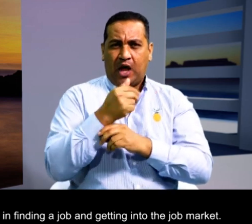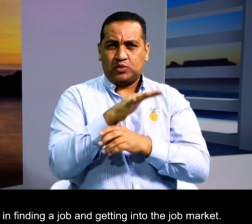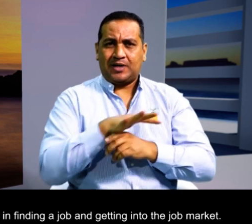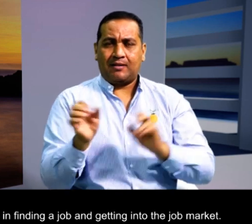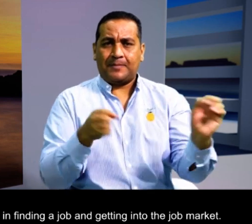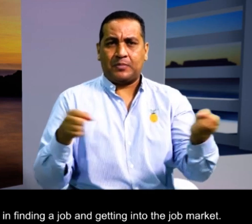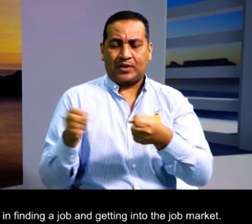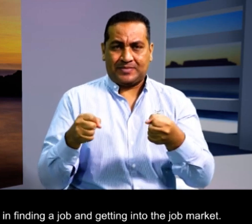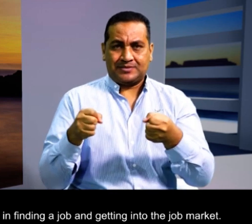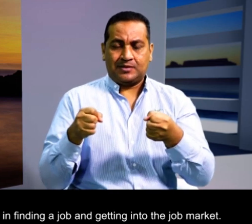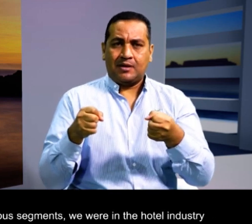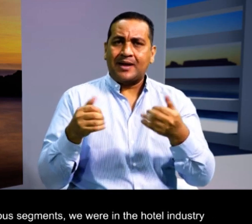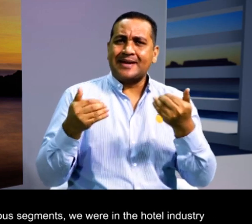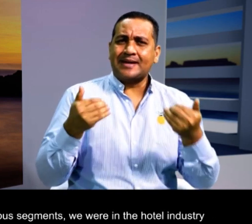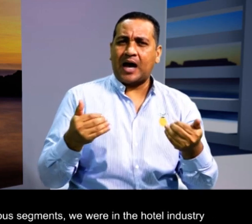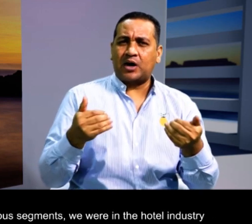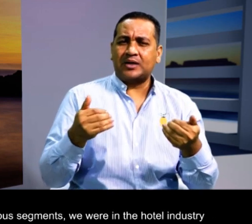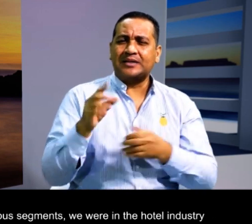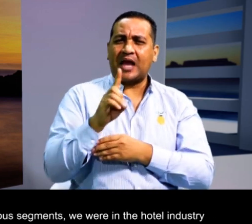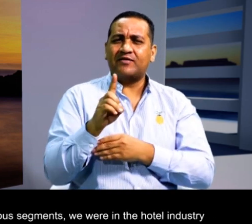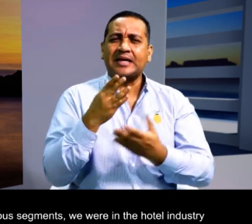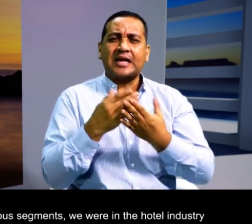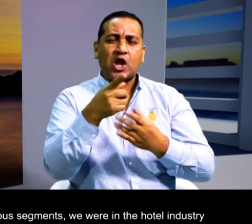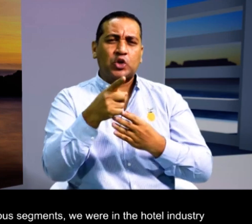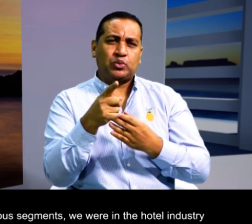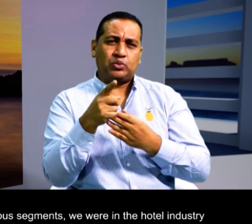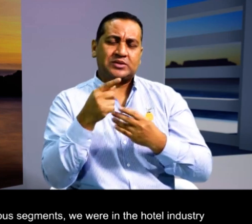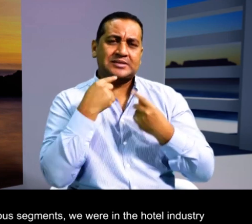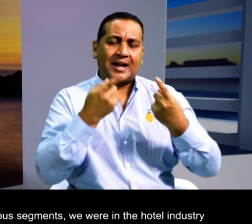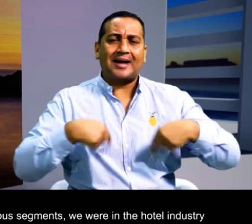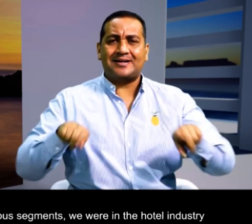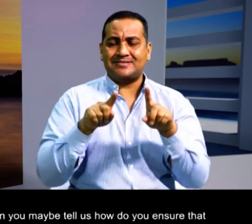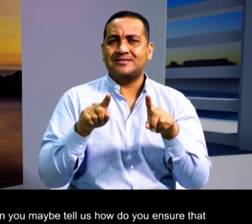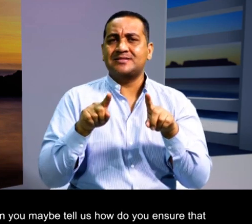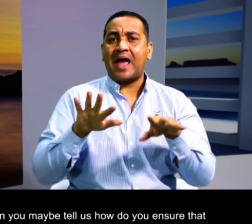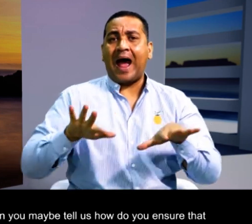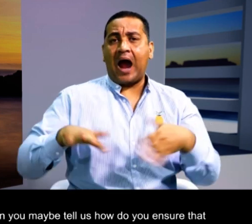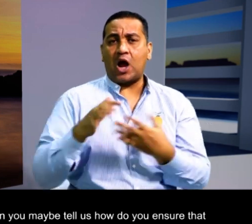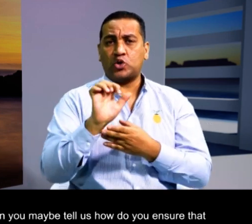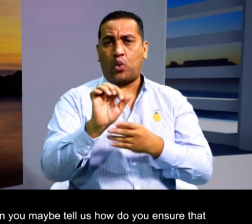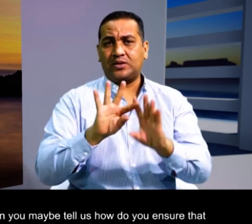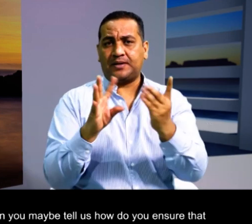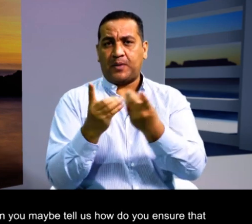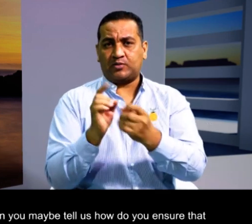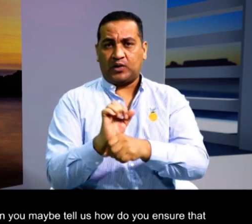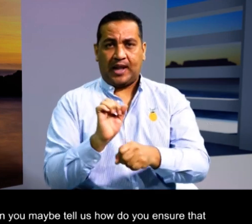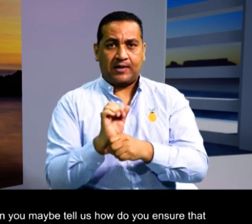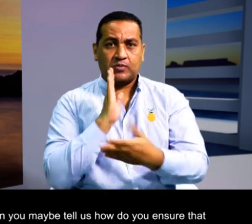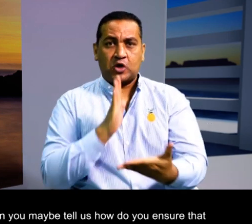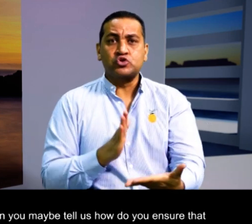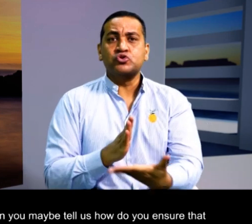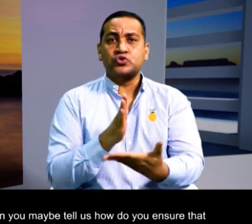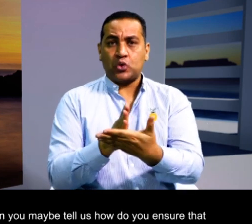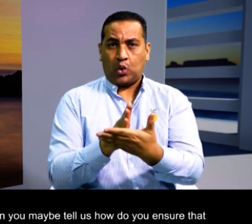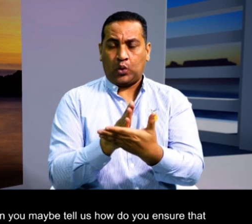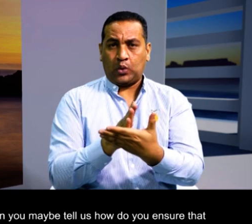and getting into the job market. So, in our previous segments, we were in the hotel industry. David, can you maybe tell us,